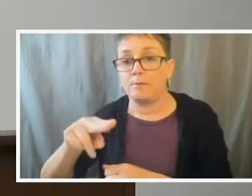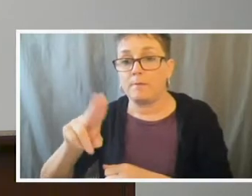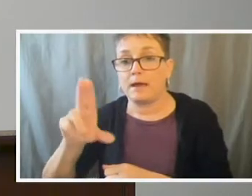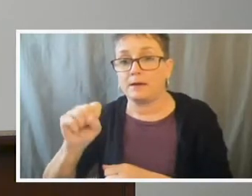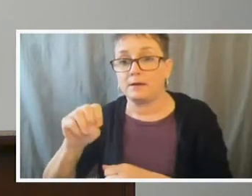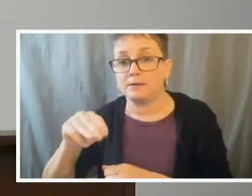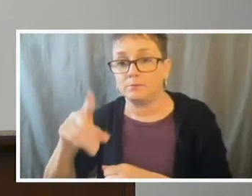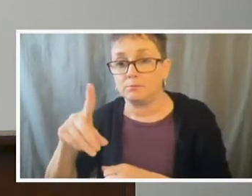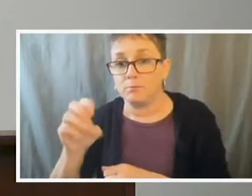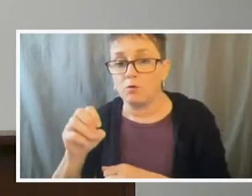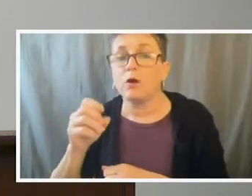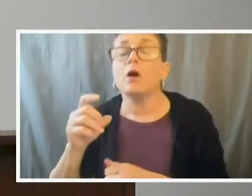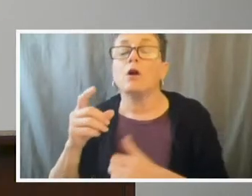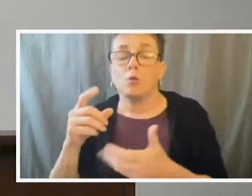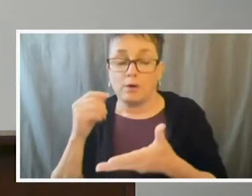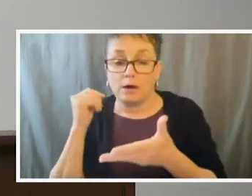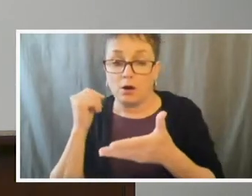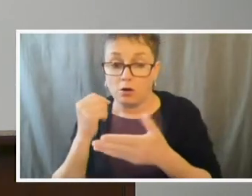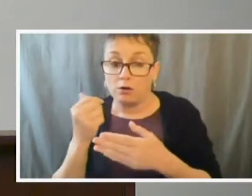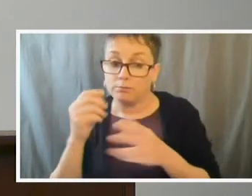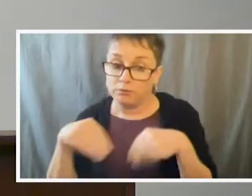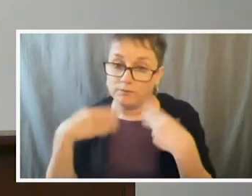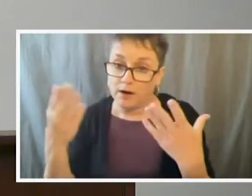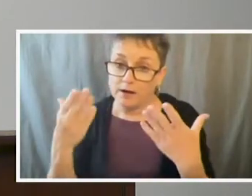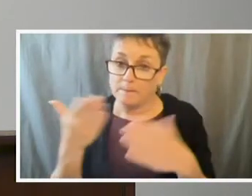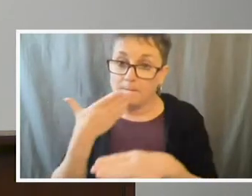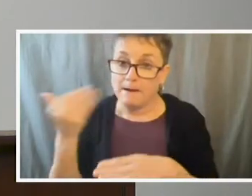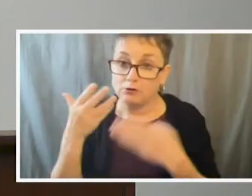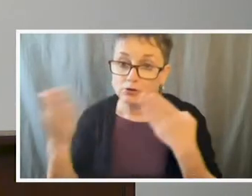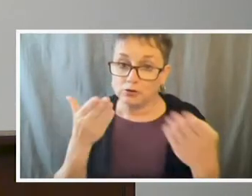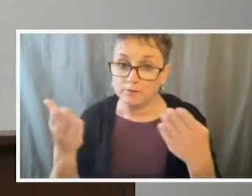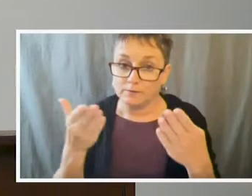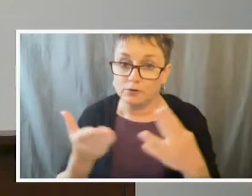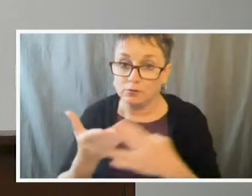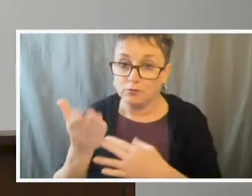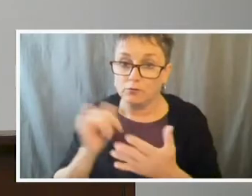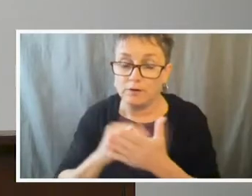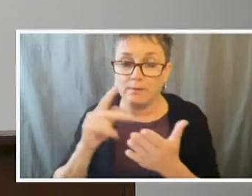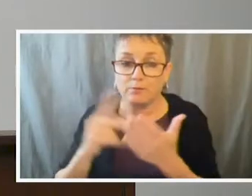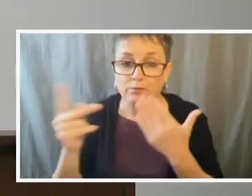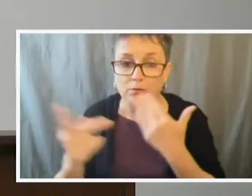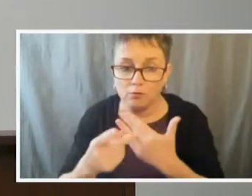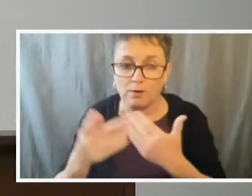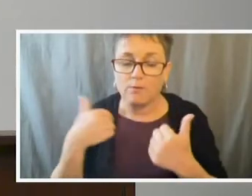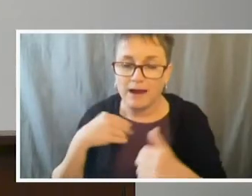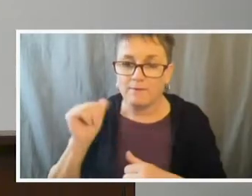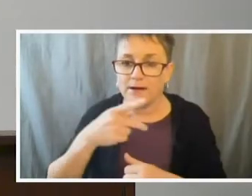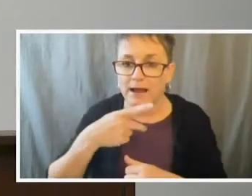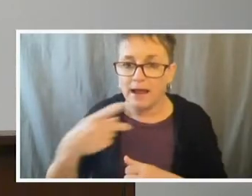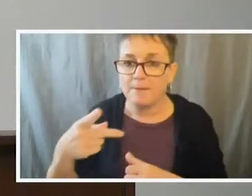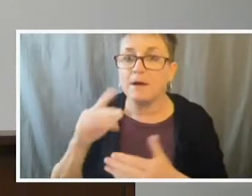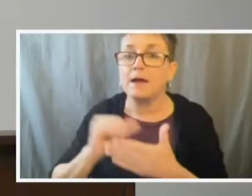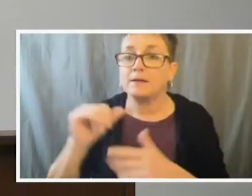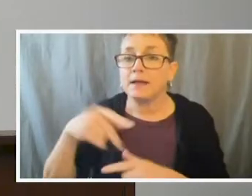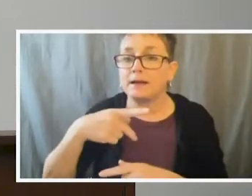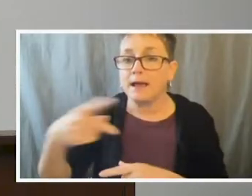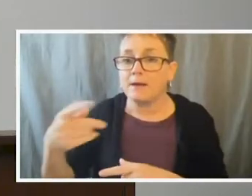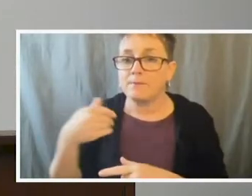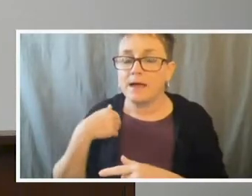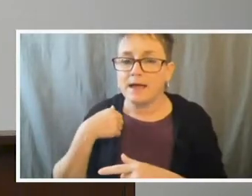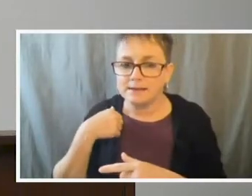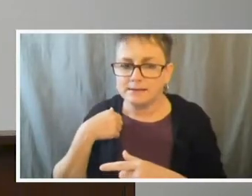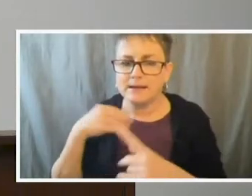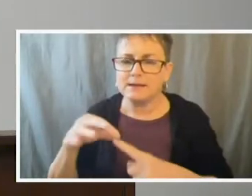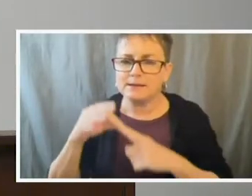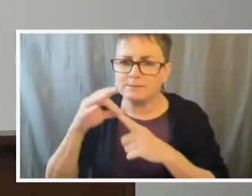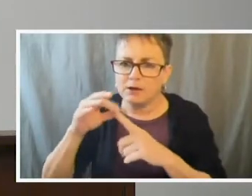customers with the help of Magnus, an illustrated character within the free Magnus Guard app. The app combines specialized navigation instructions